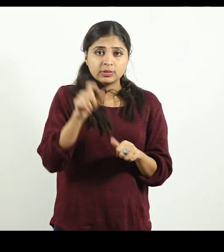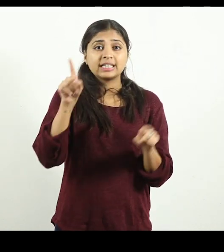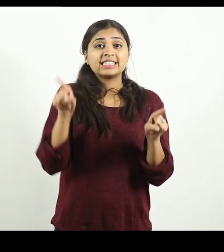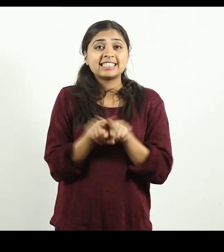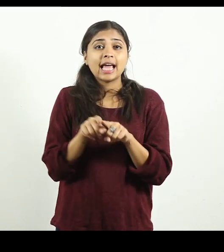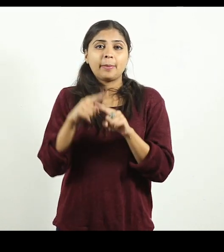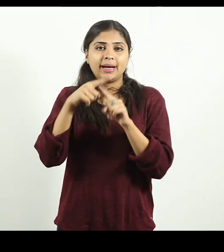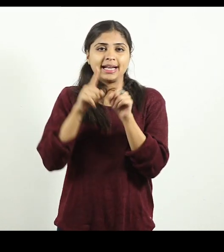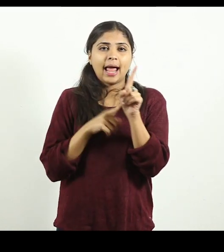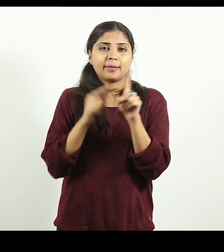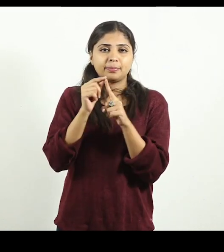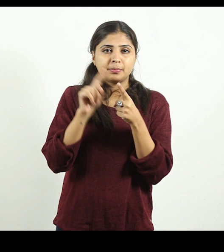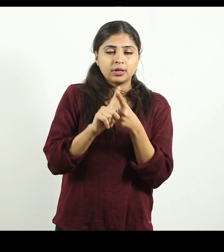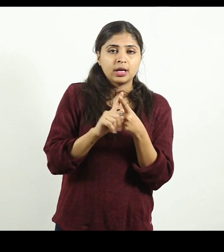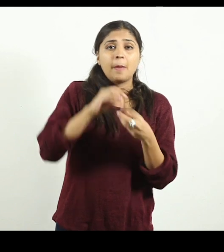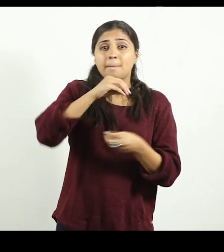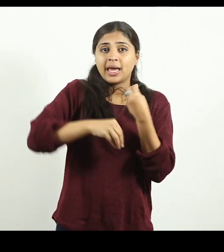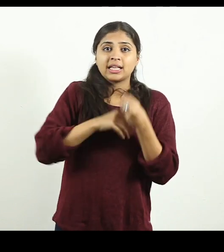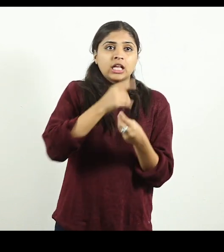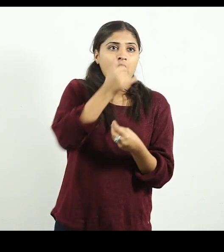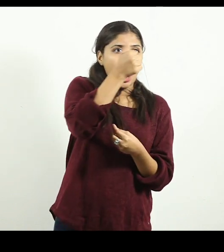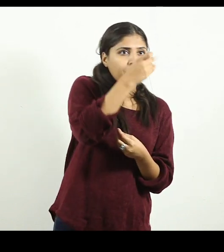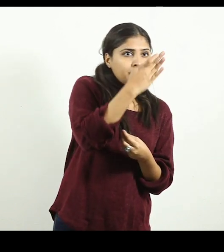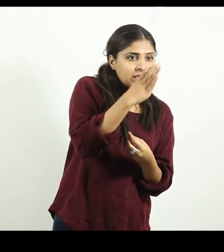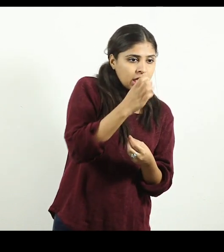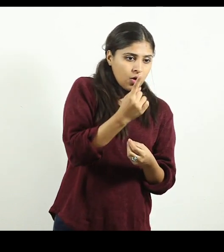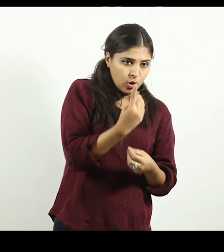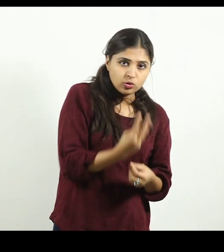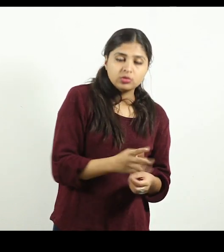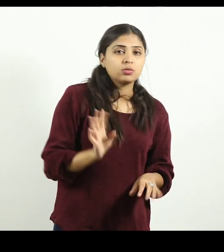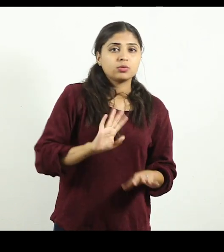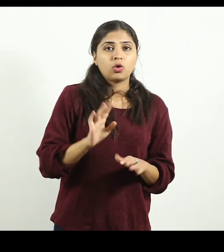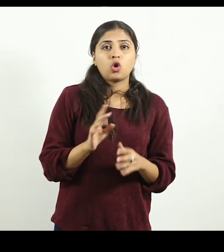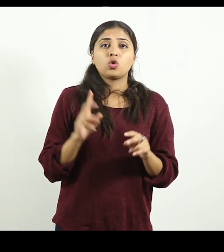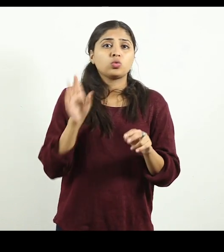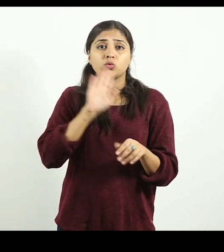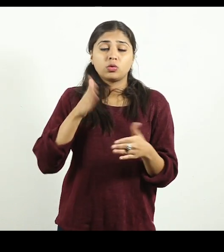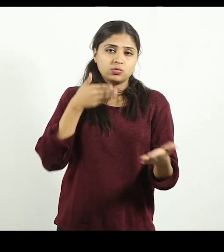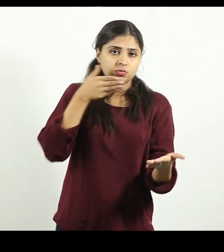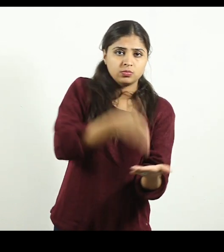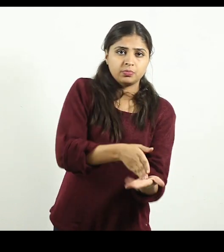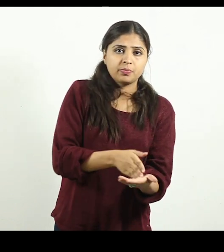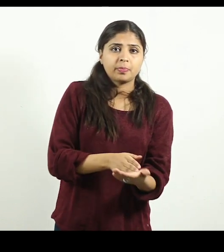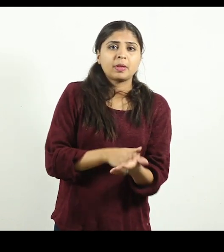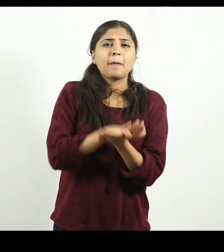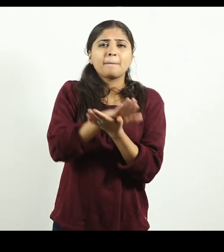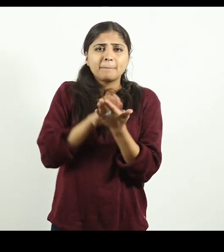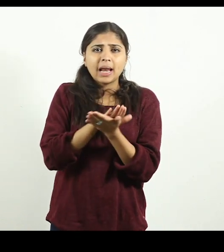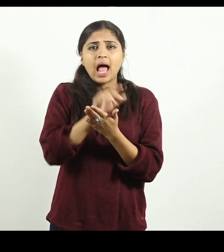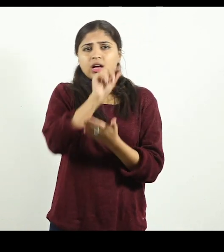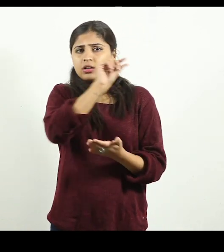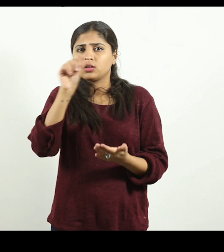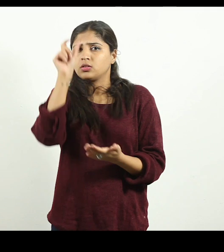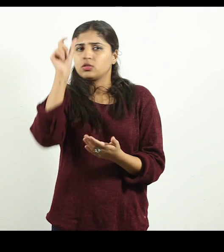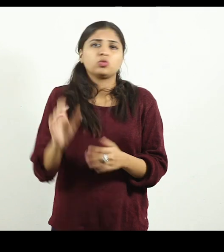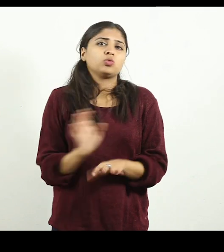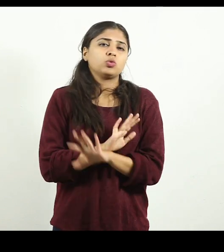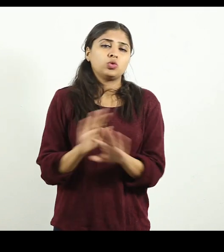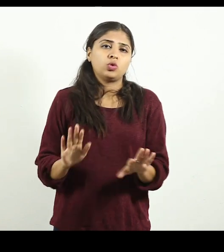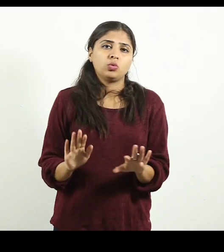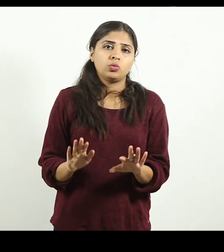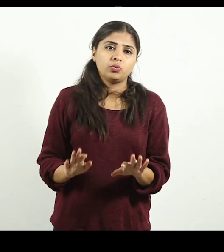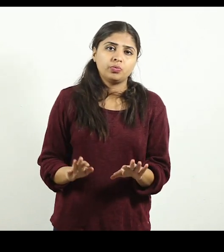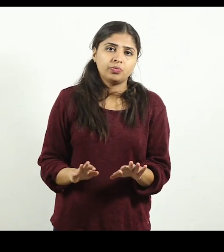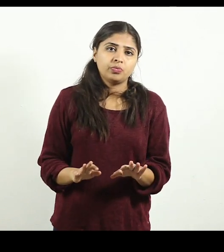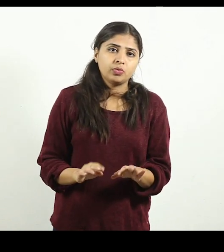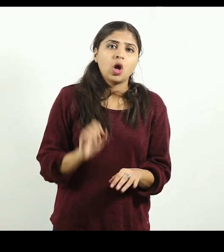Don't mix text and numbers. Don't interrupt. Don't have blank row or columns. Individual blank